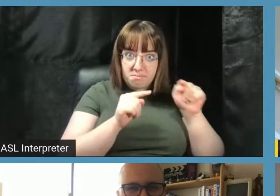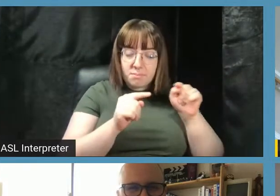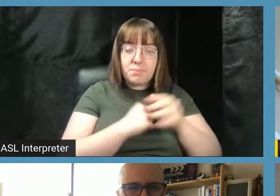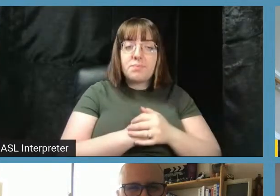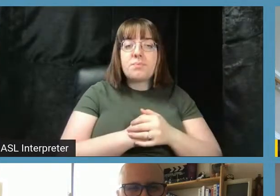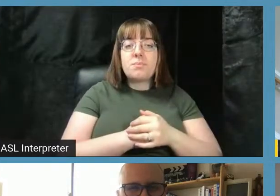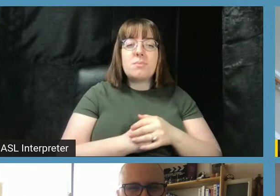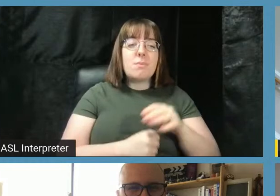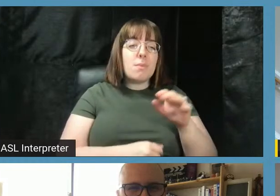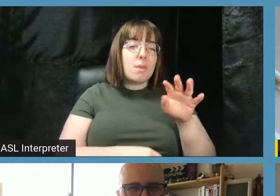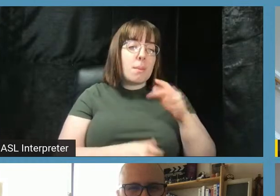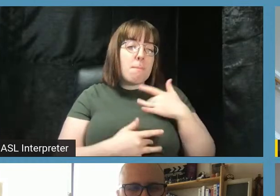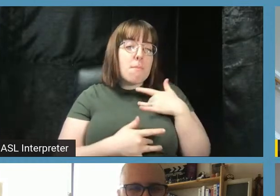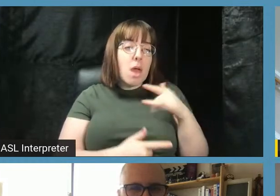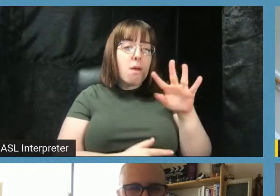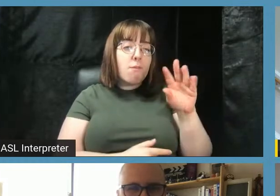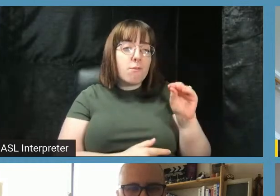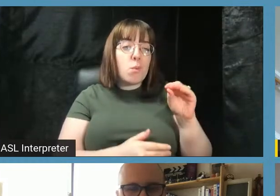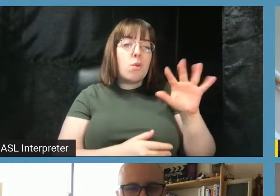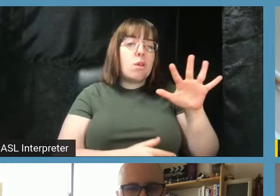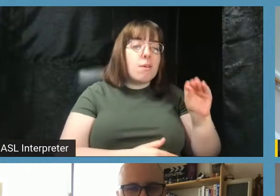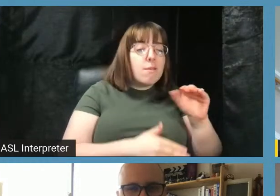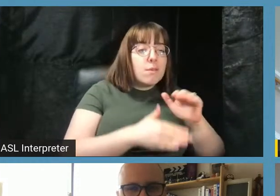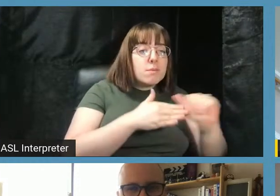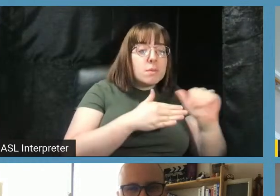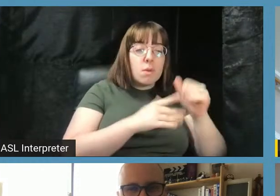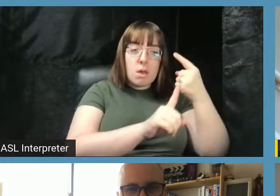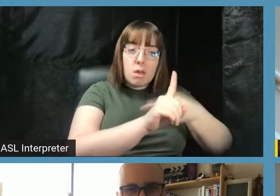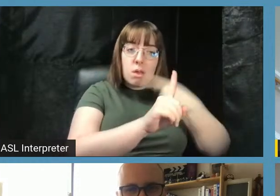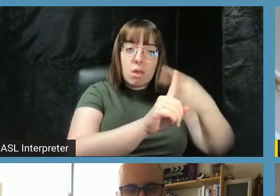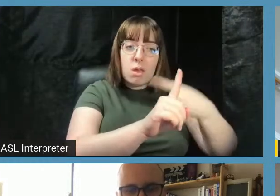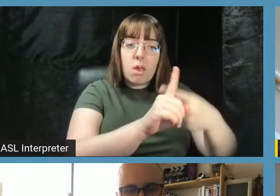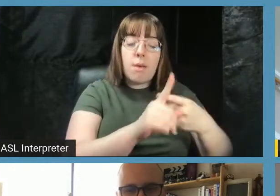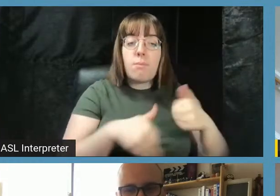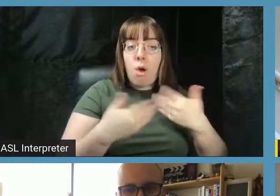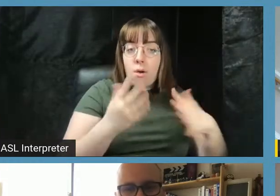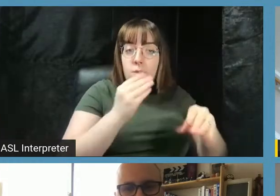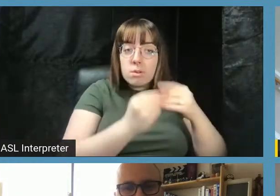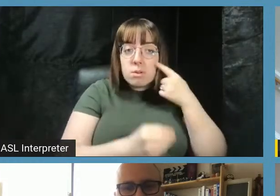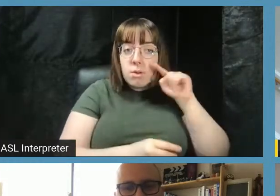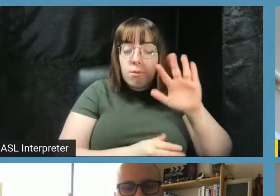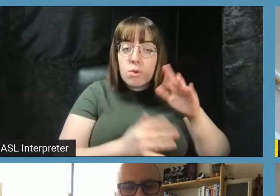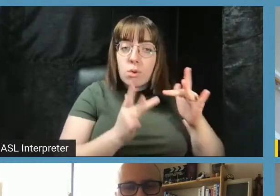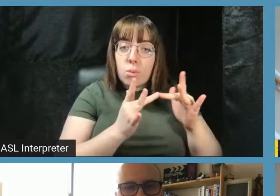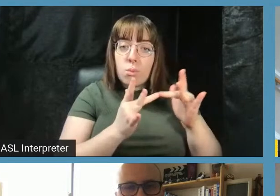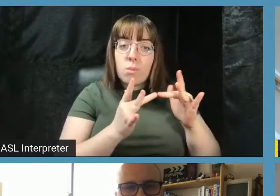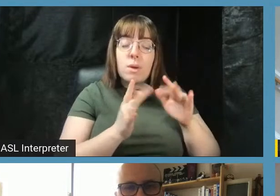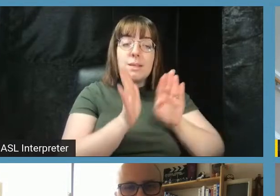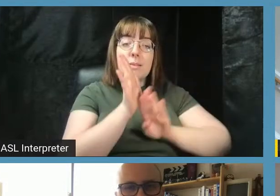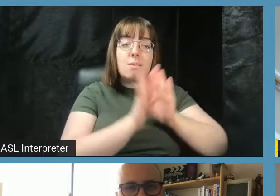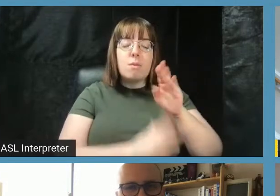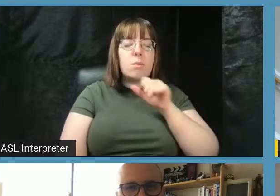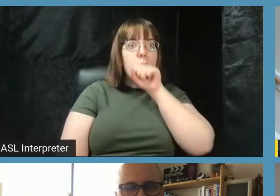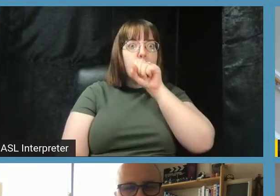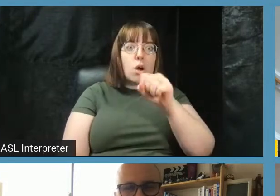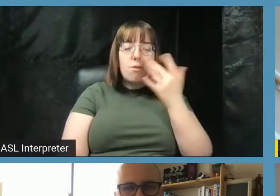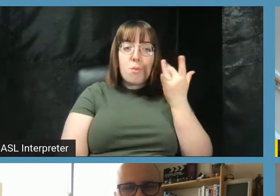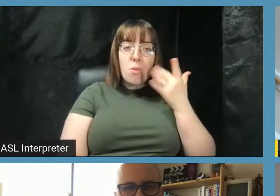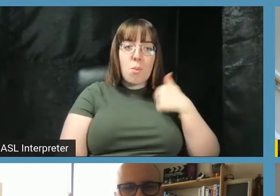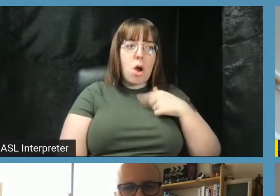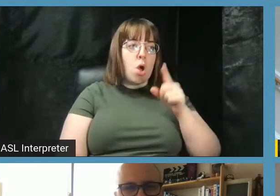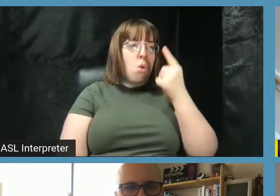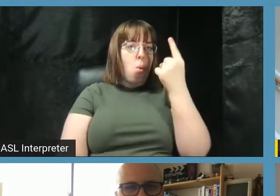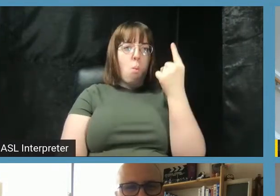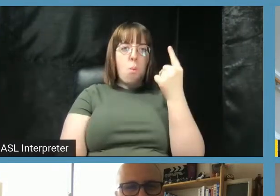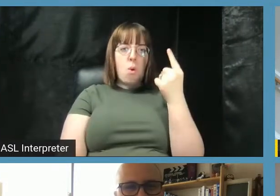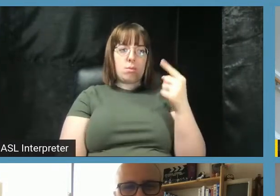usually 40, 50 bucks a month. They offer extensions for your website. Developers love them because it's one click, it's one line of code,